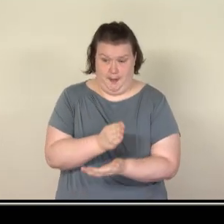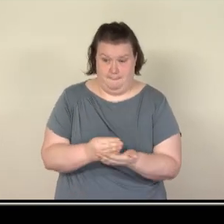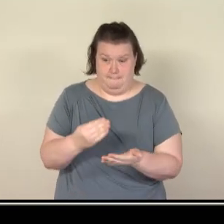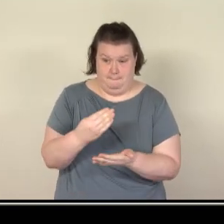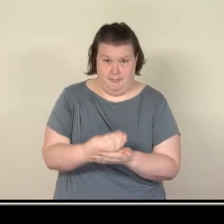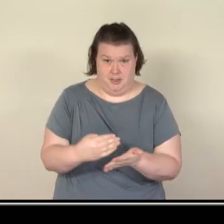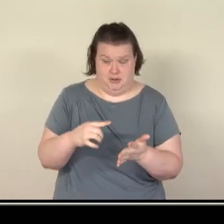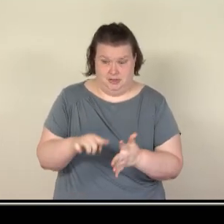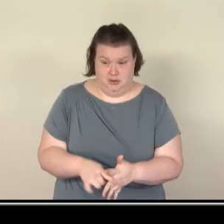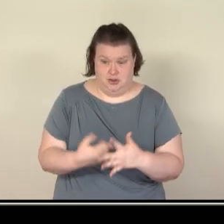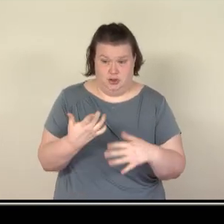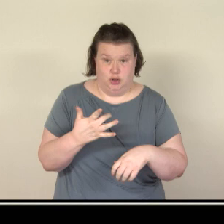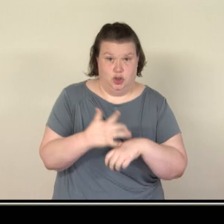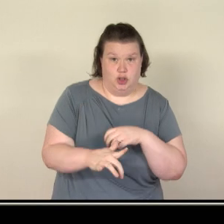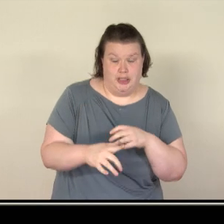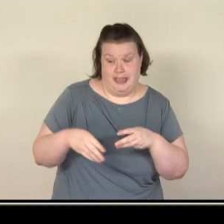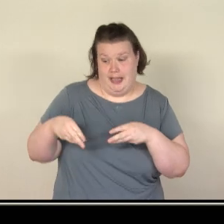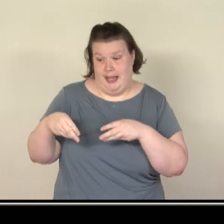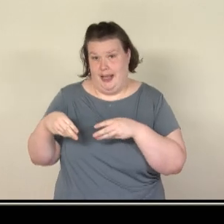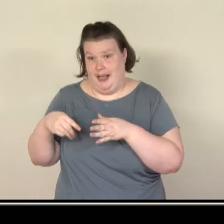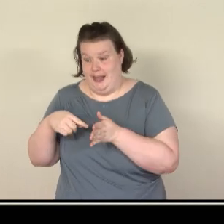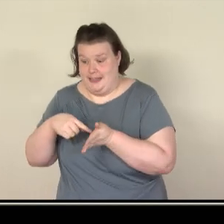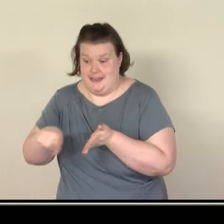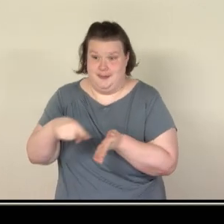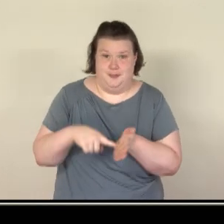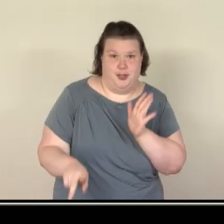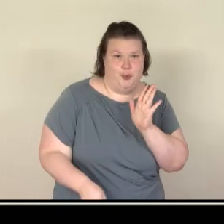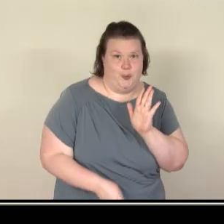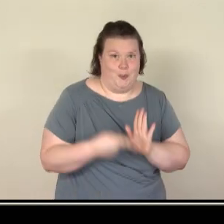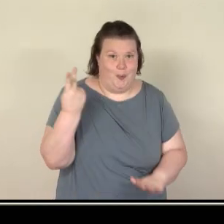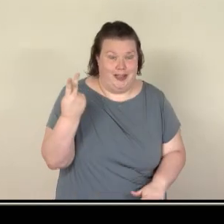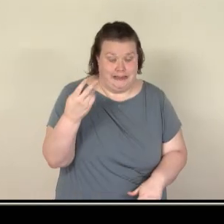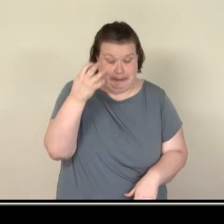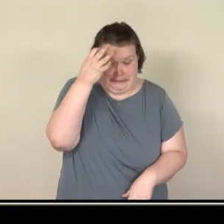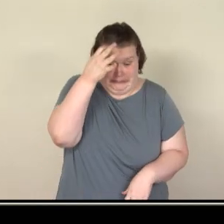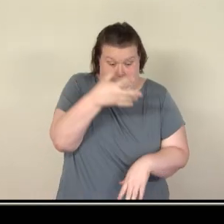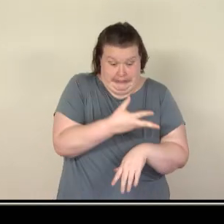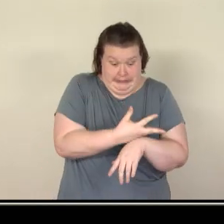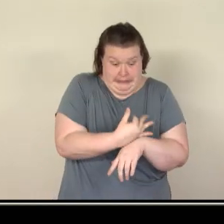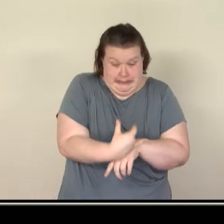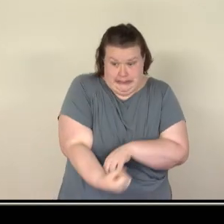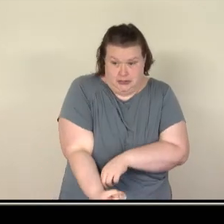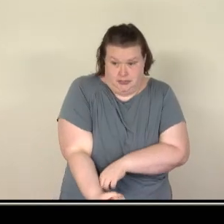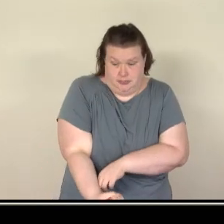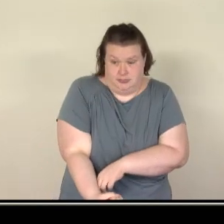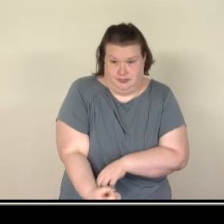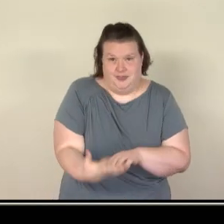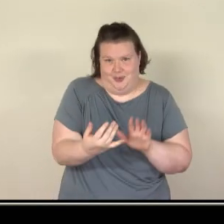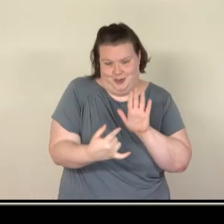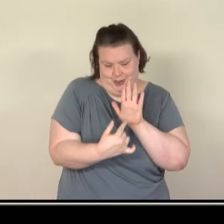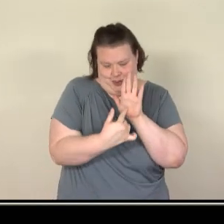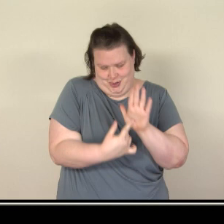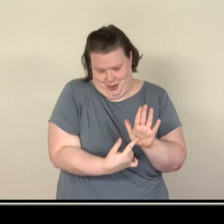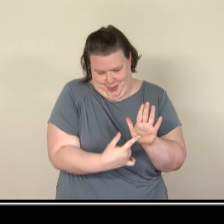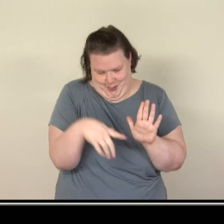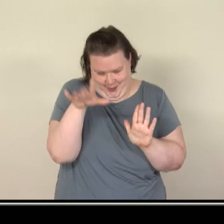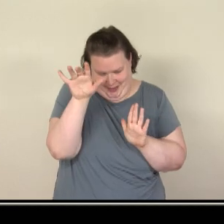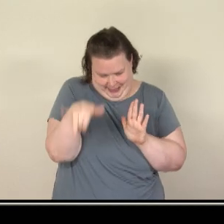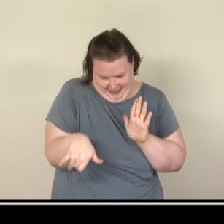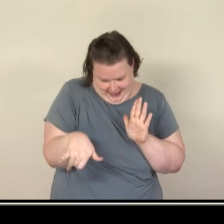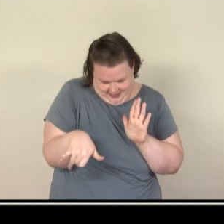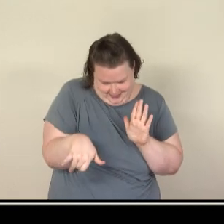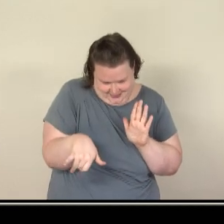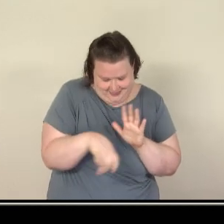early and spent it twice. And so we almost ran out of fund balance completely. So I always want to show that one little thing and how